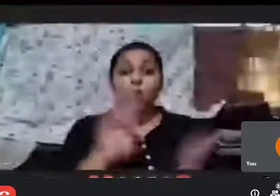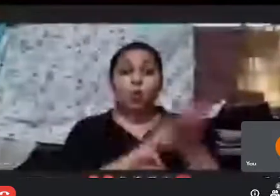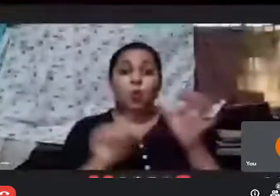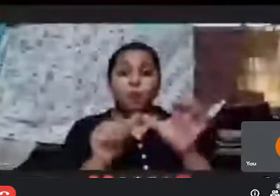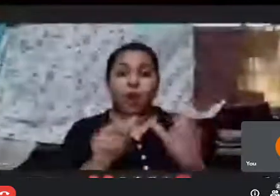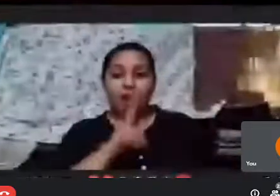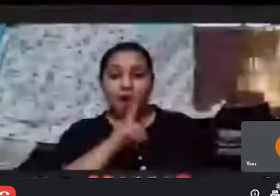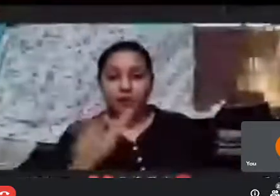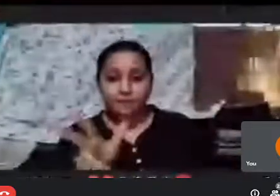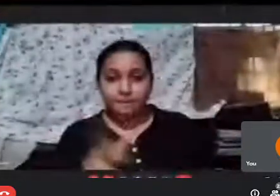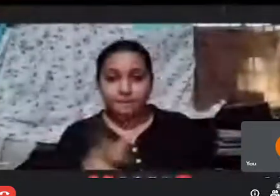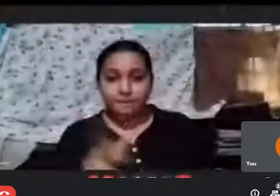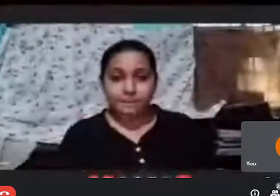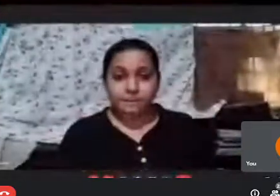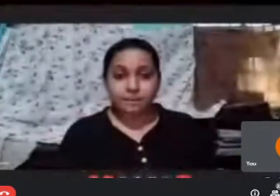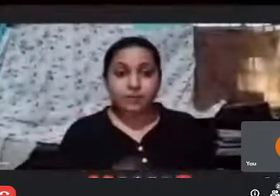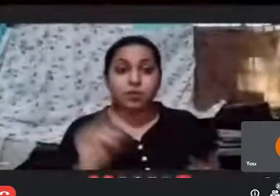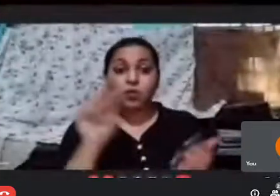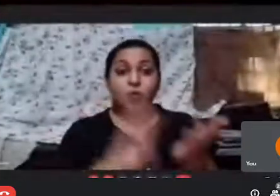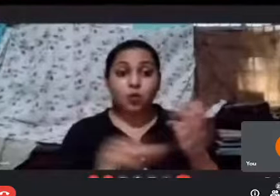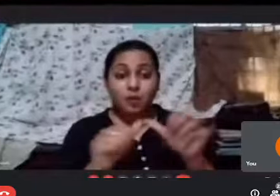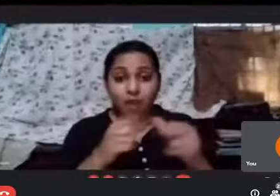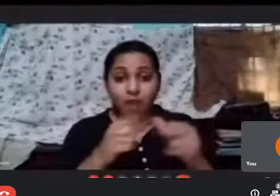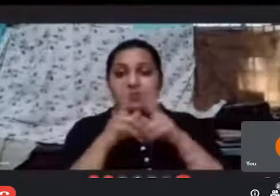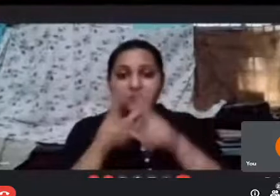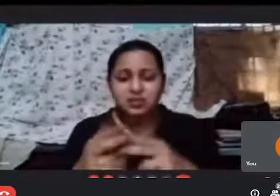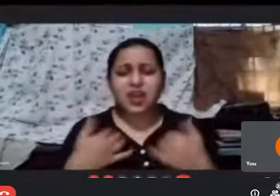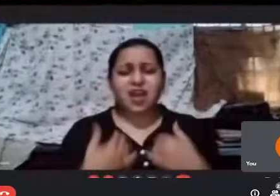I take this opportunity to introduce